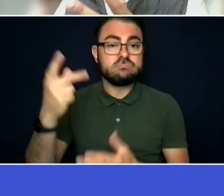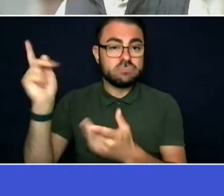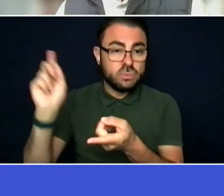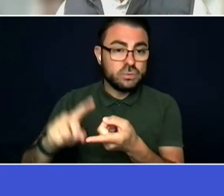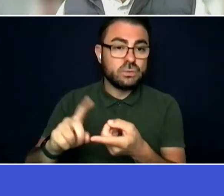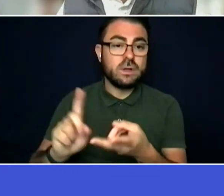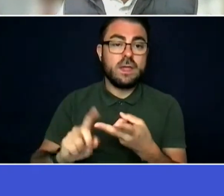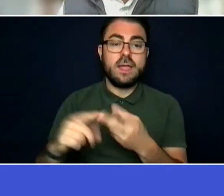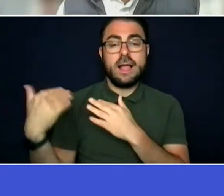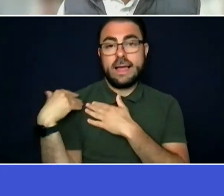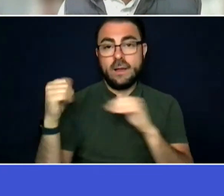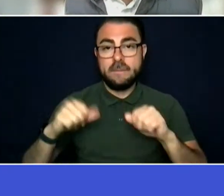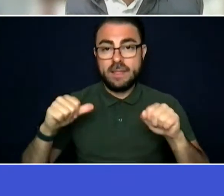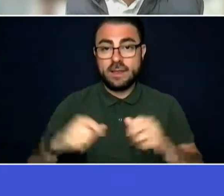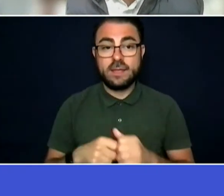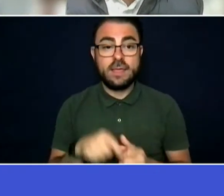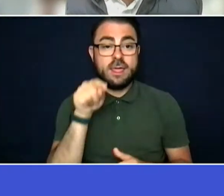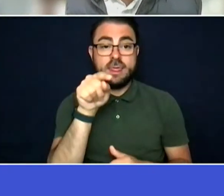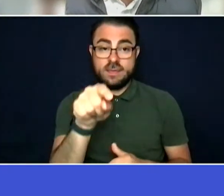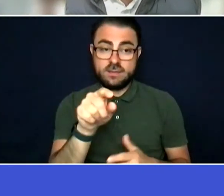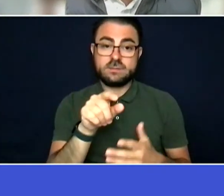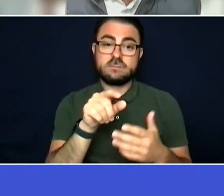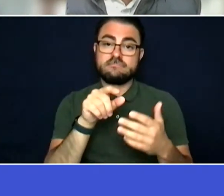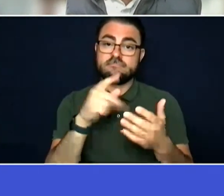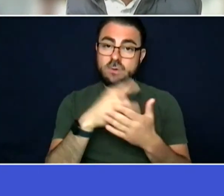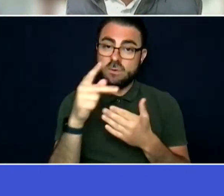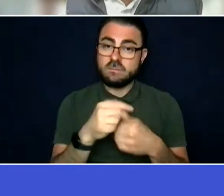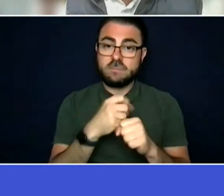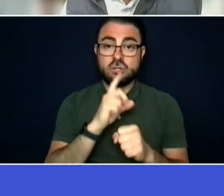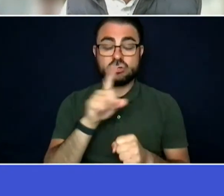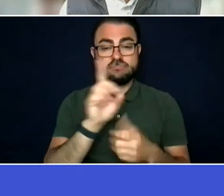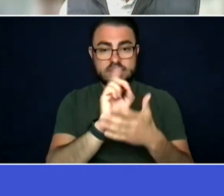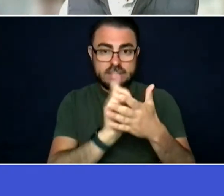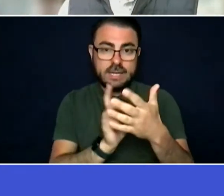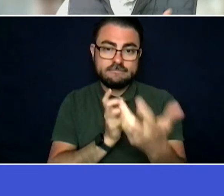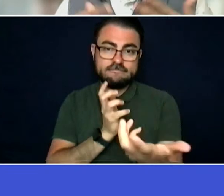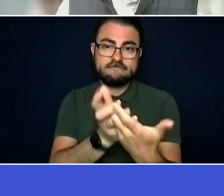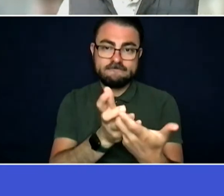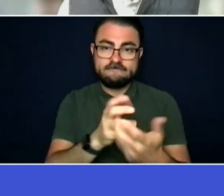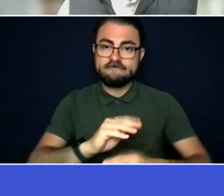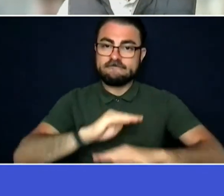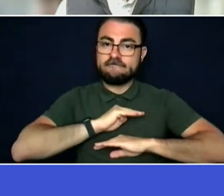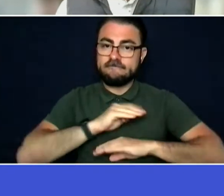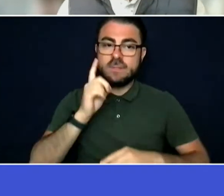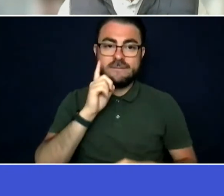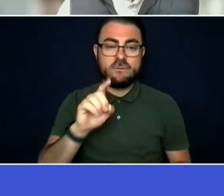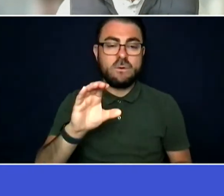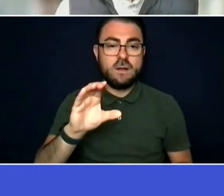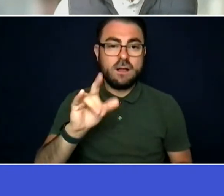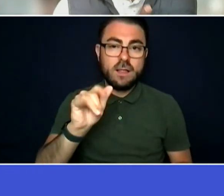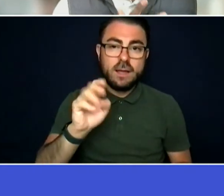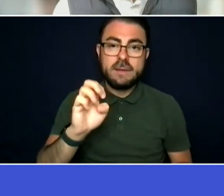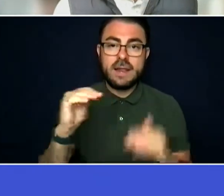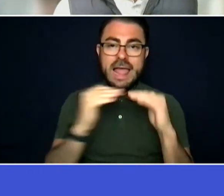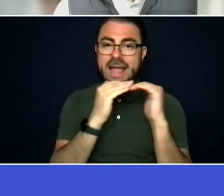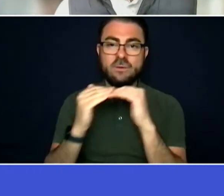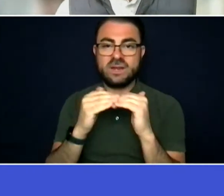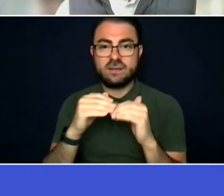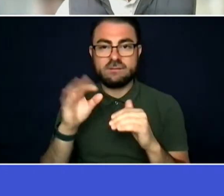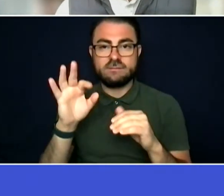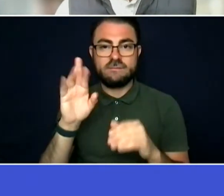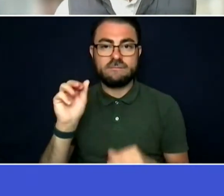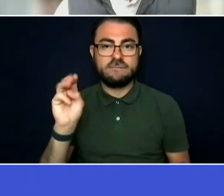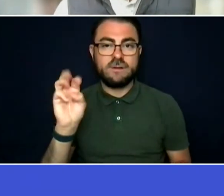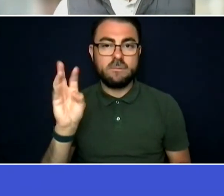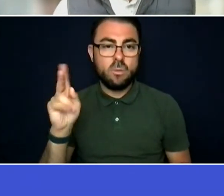around ensuring that they meet this equity and climate framework. And so for each of those, as you move through the document, you're going to see the name